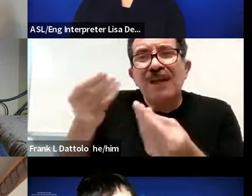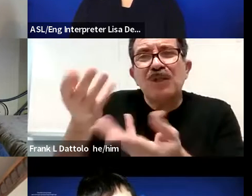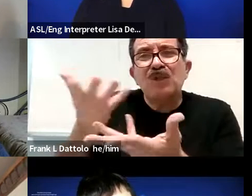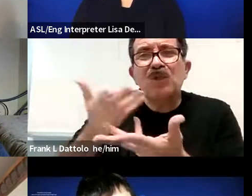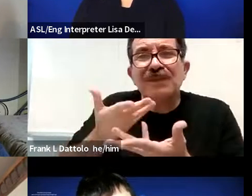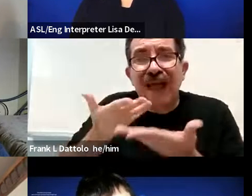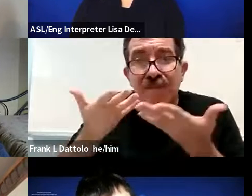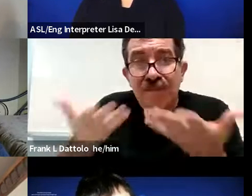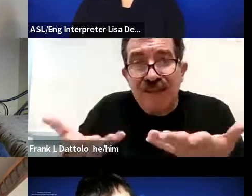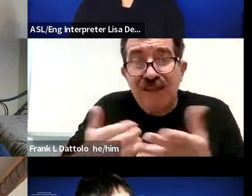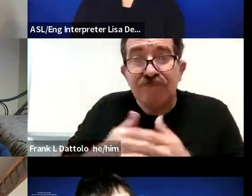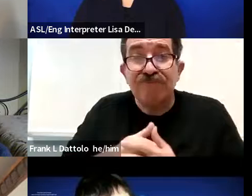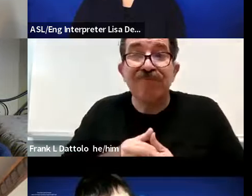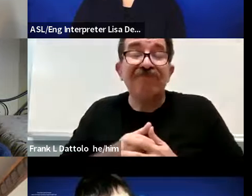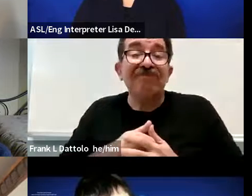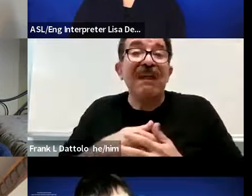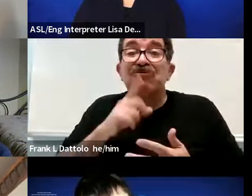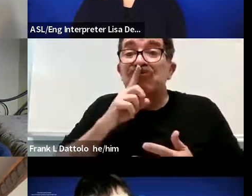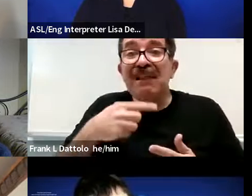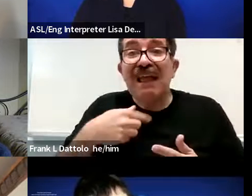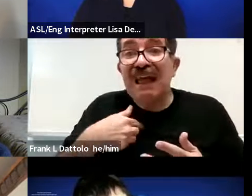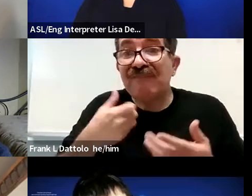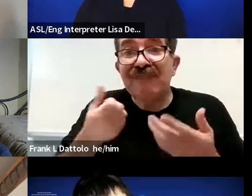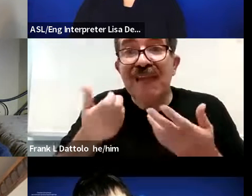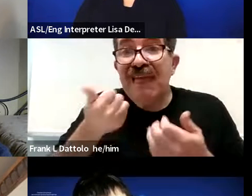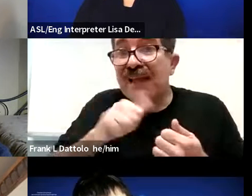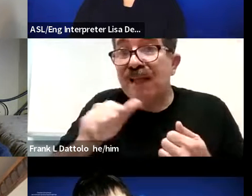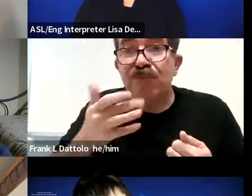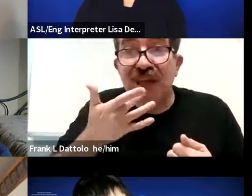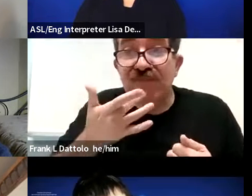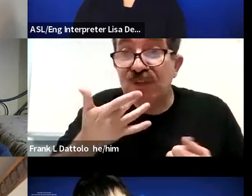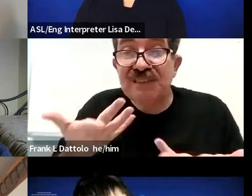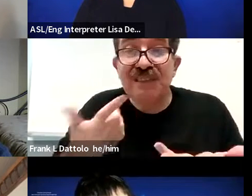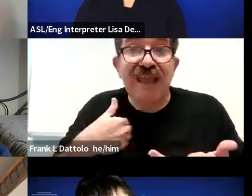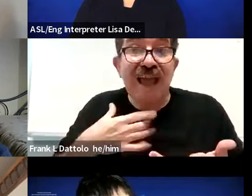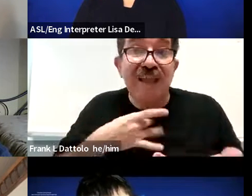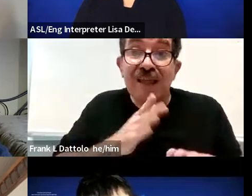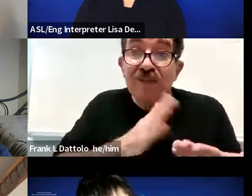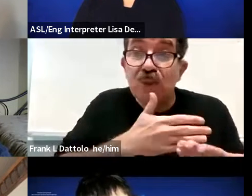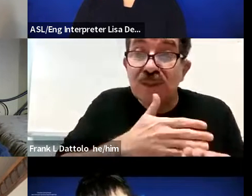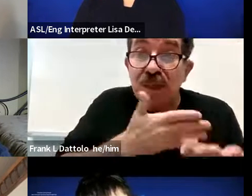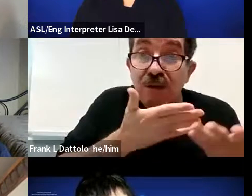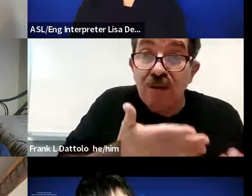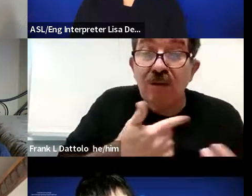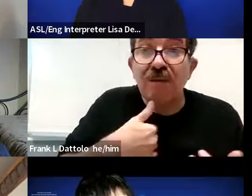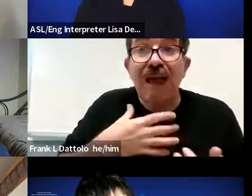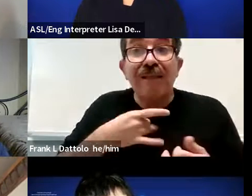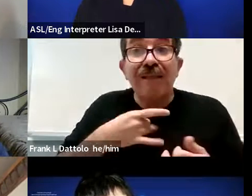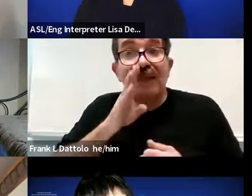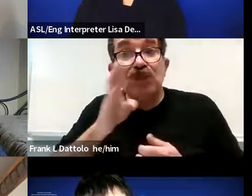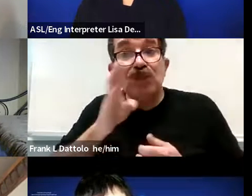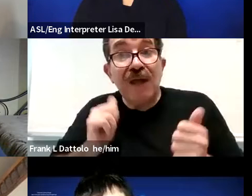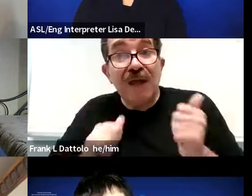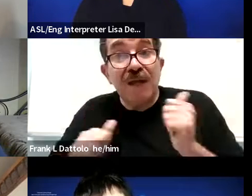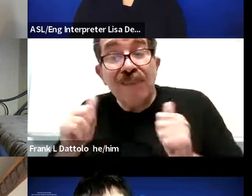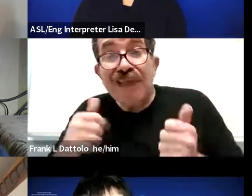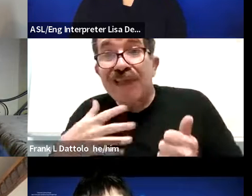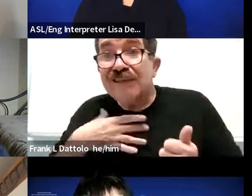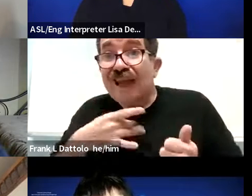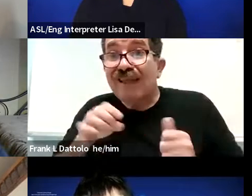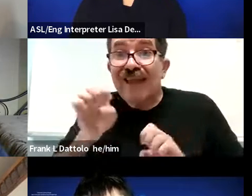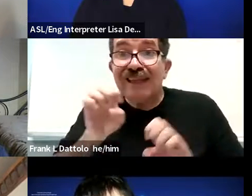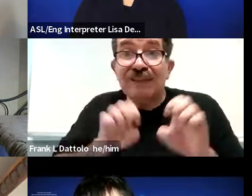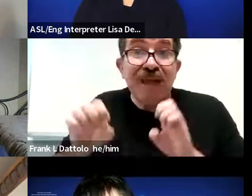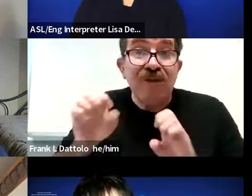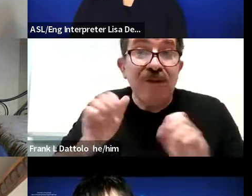into ASL and trying to get the whole story. I translate that in my head. I do like musicals.